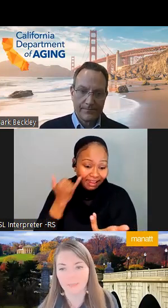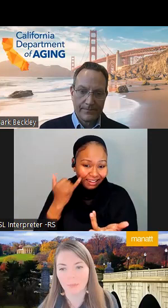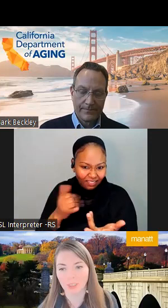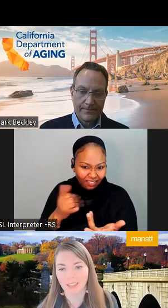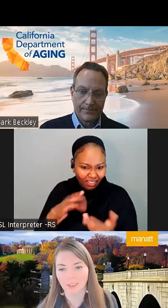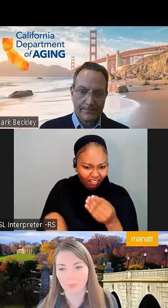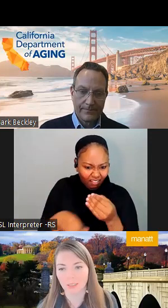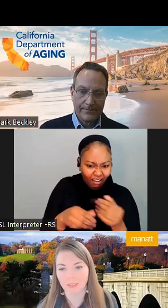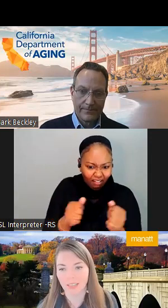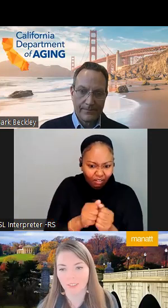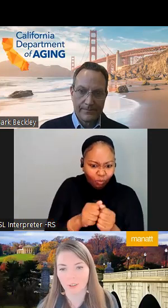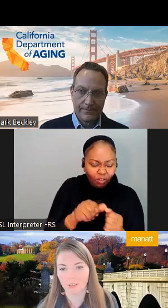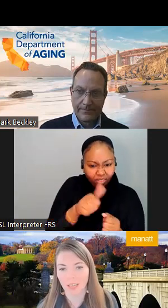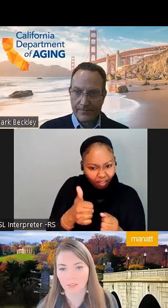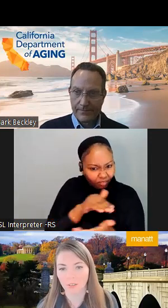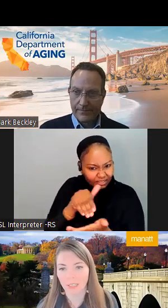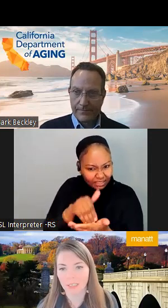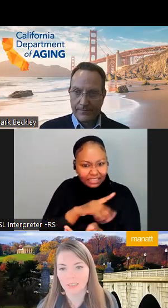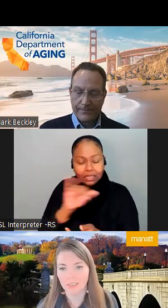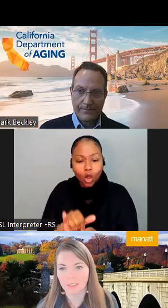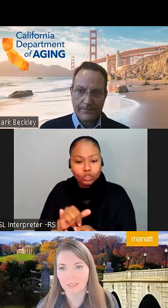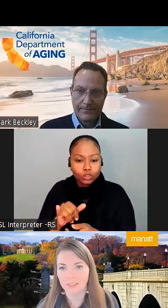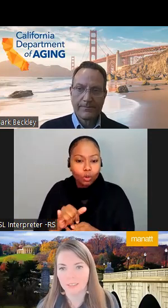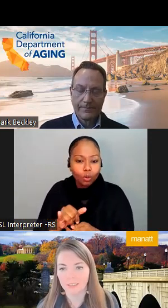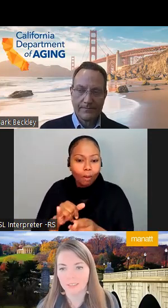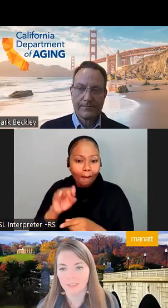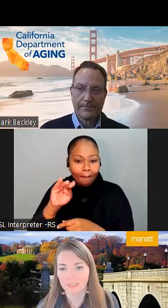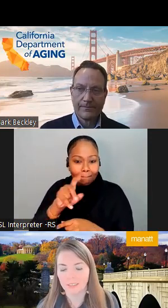seconding that memory care should be looked at as their own category.